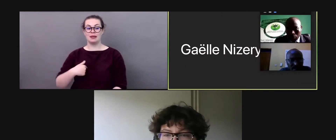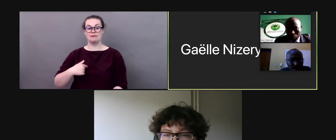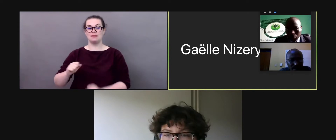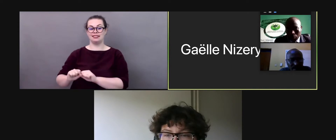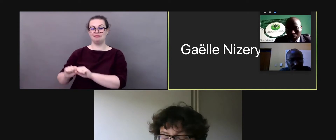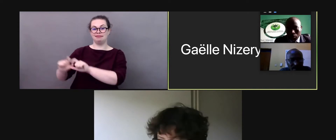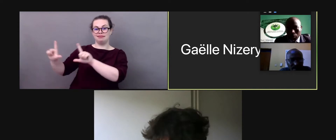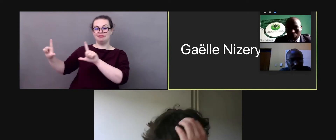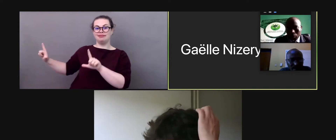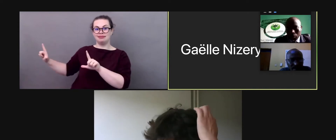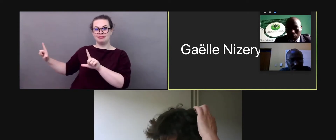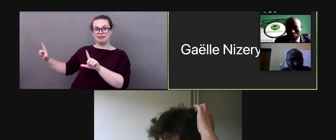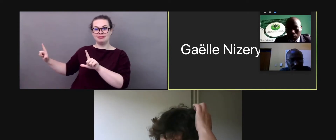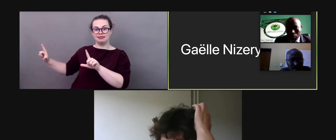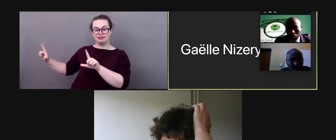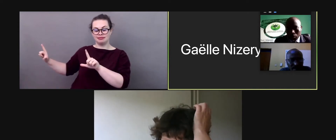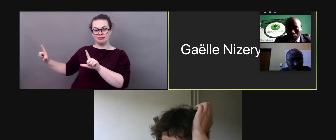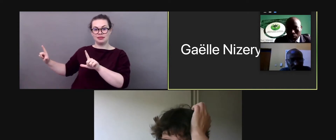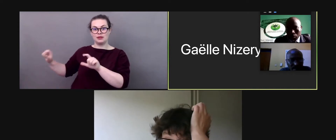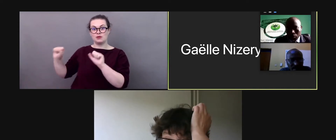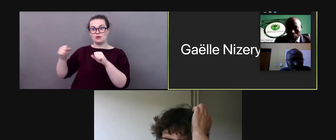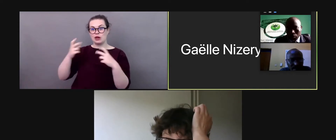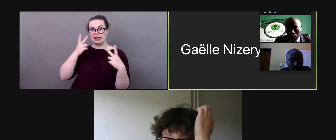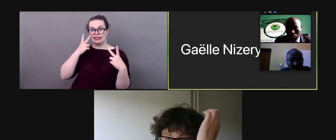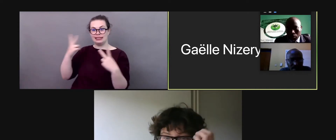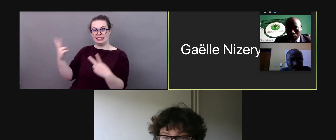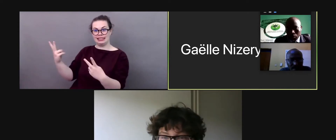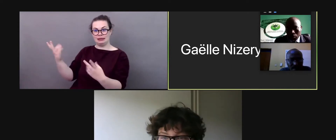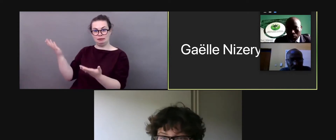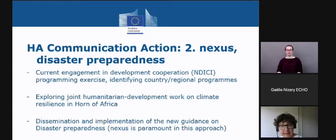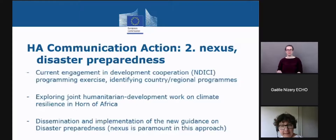you what we have.